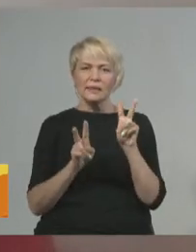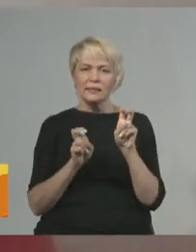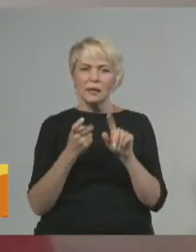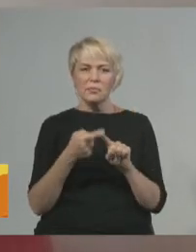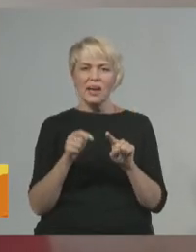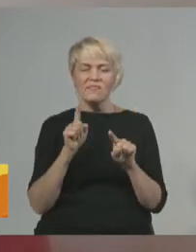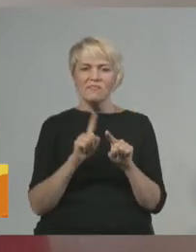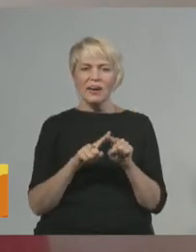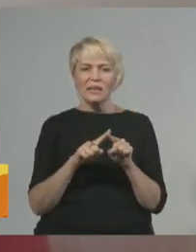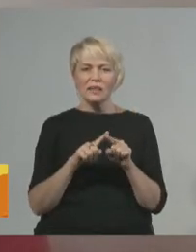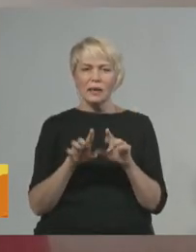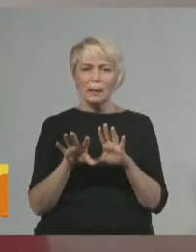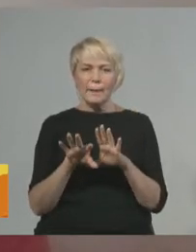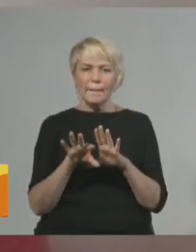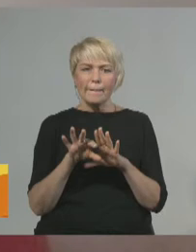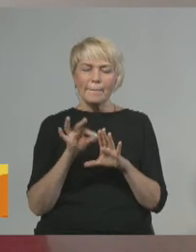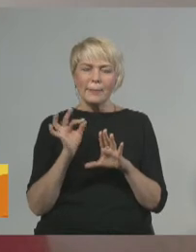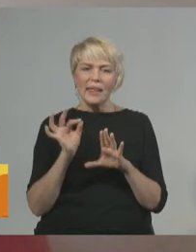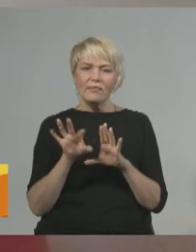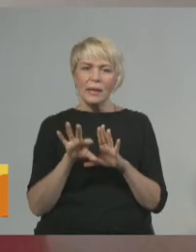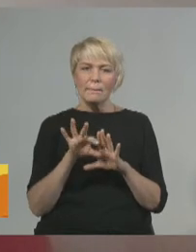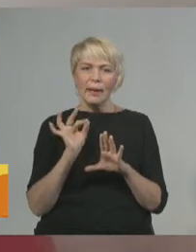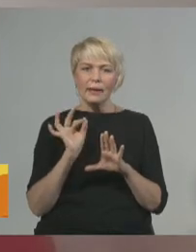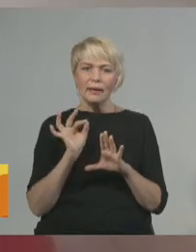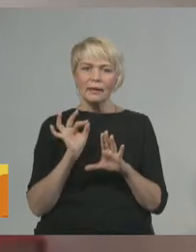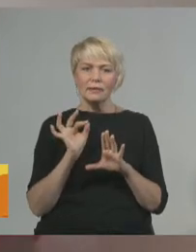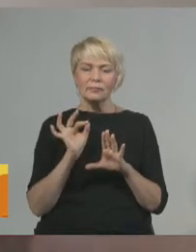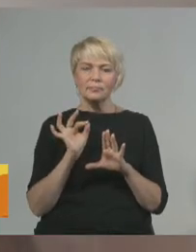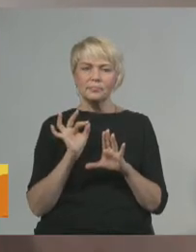when we are selecting or choosing